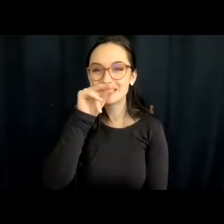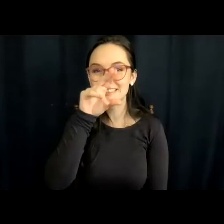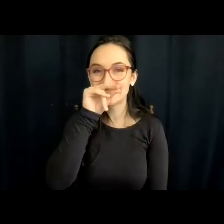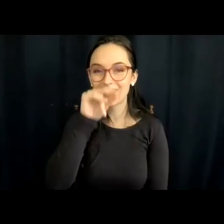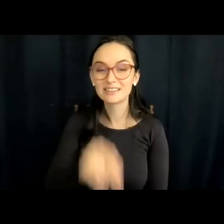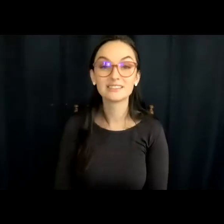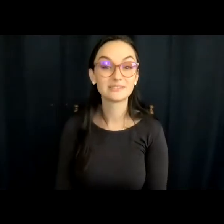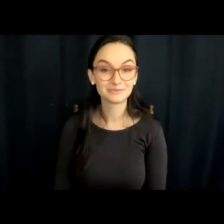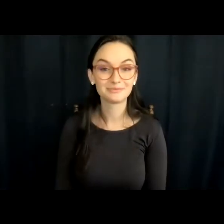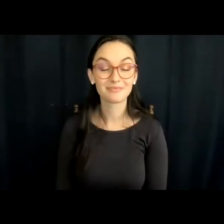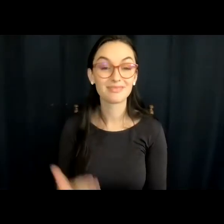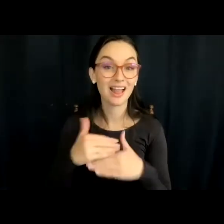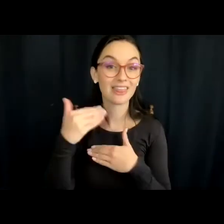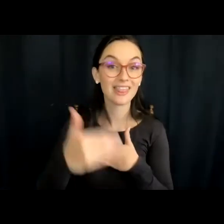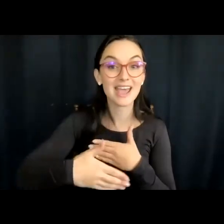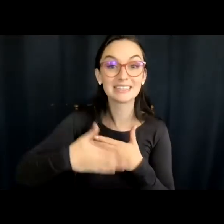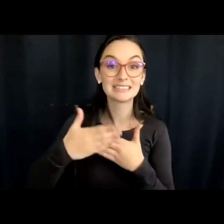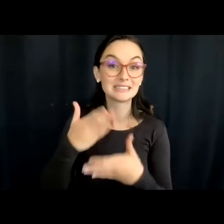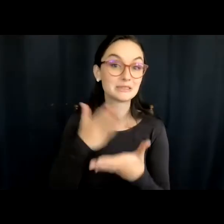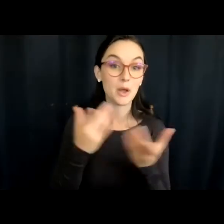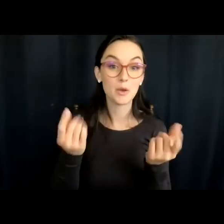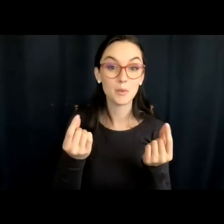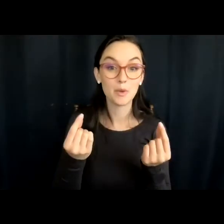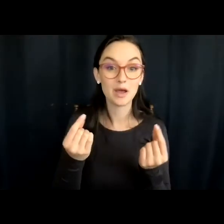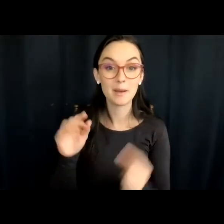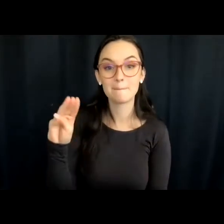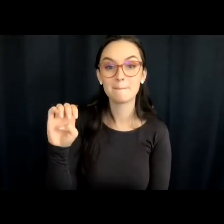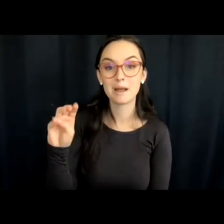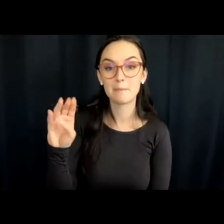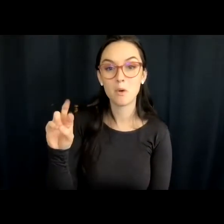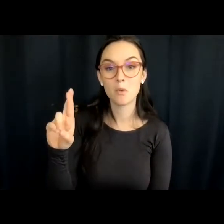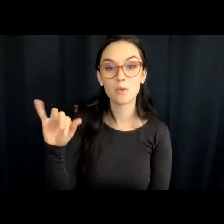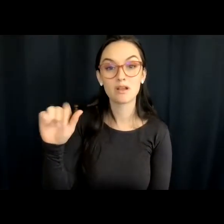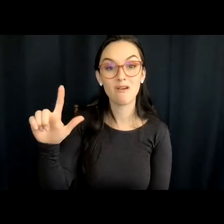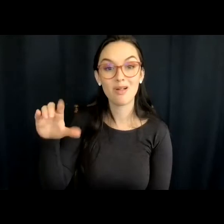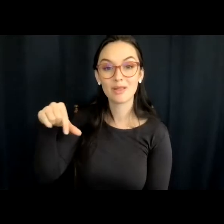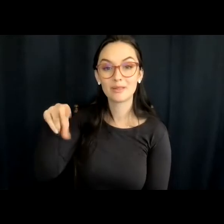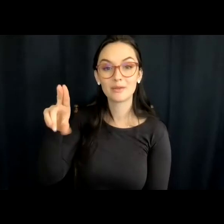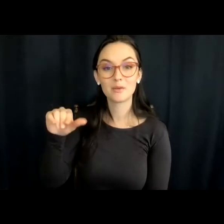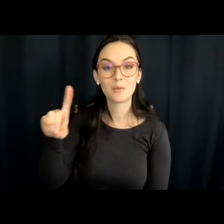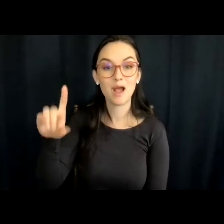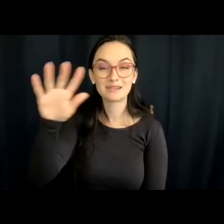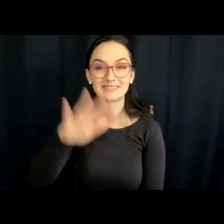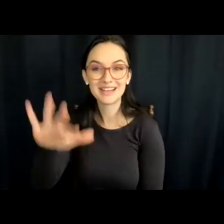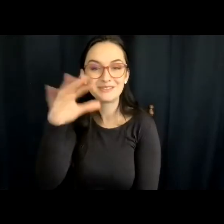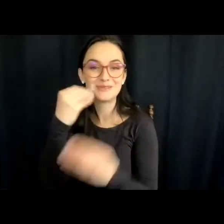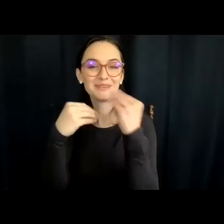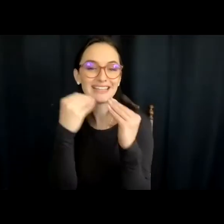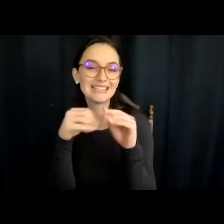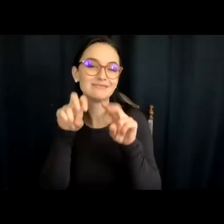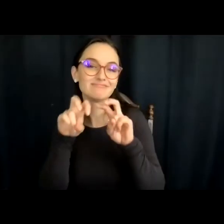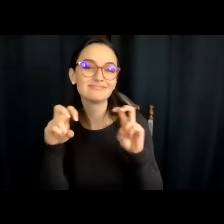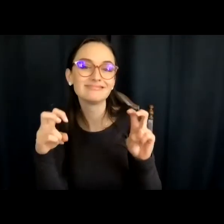Their next stop was Memorial Quad for a picnic. The family enjoyed a great lunch and the beautiful